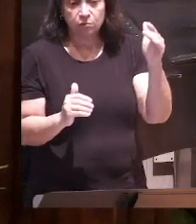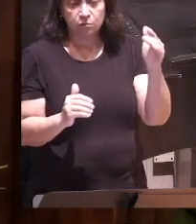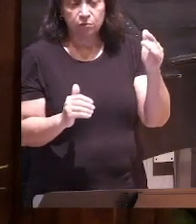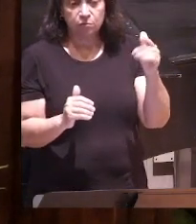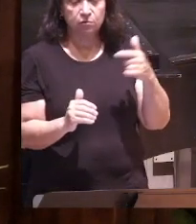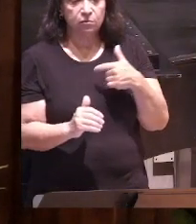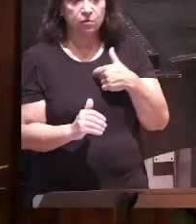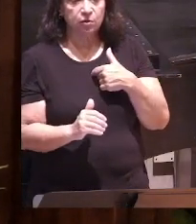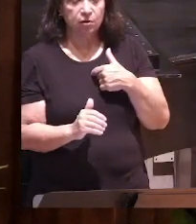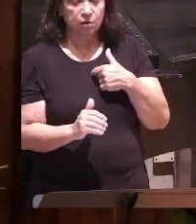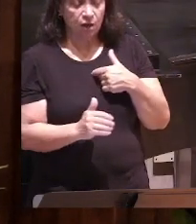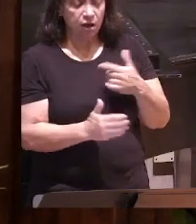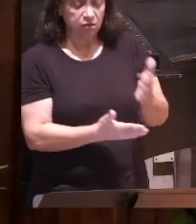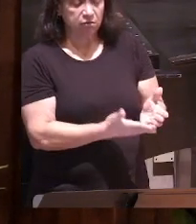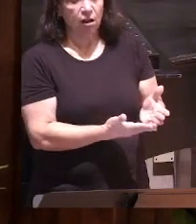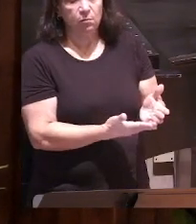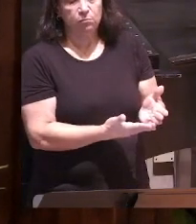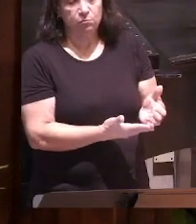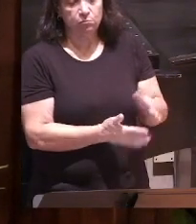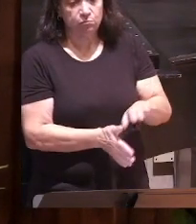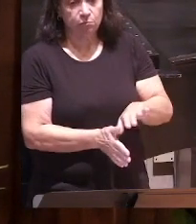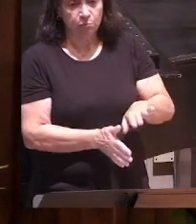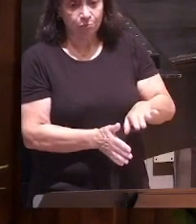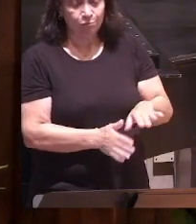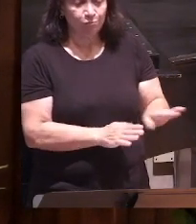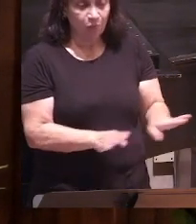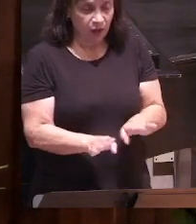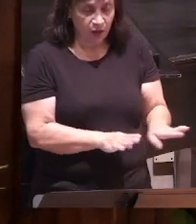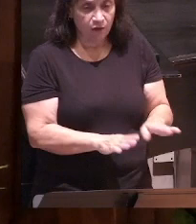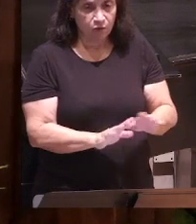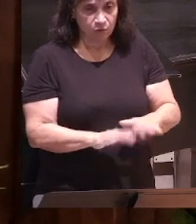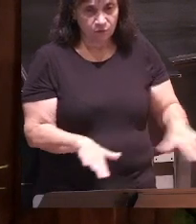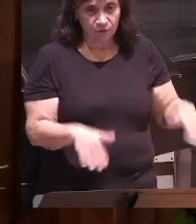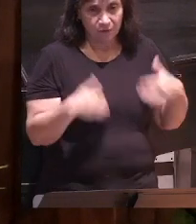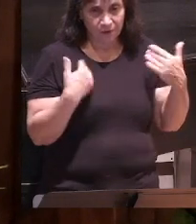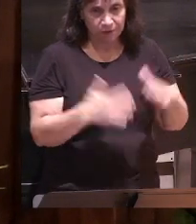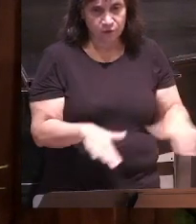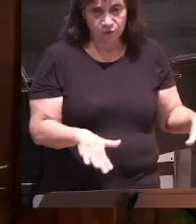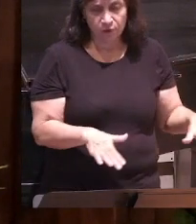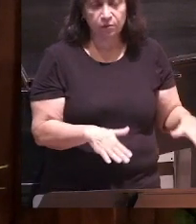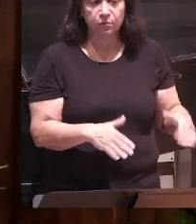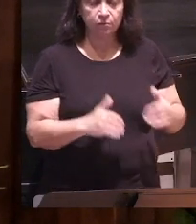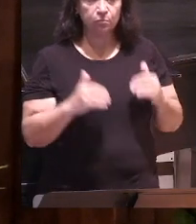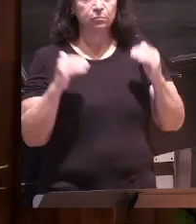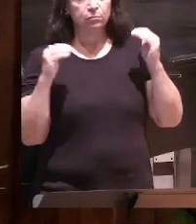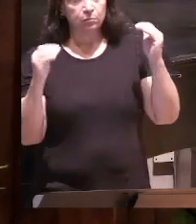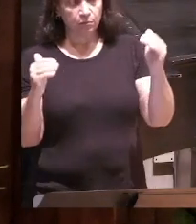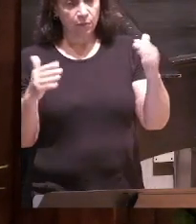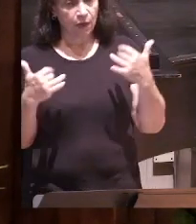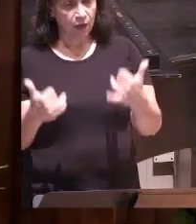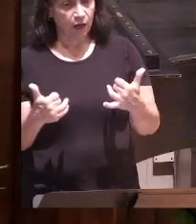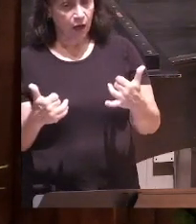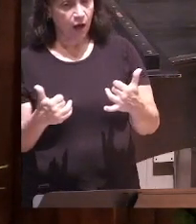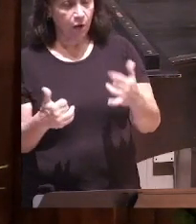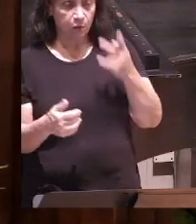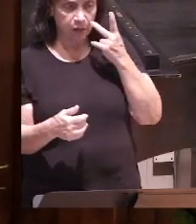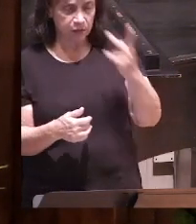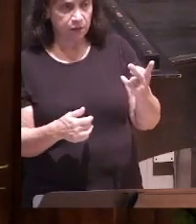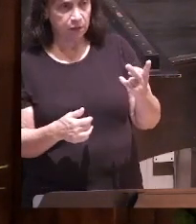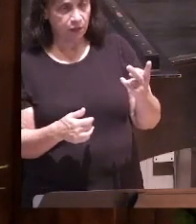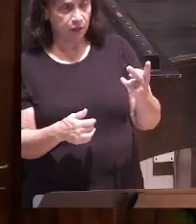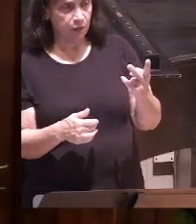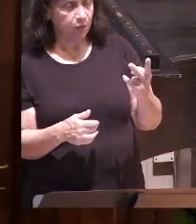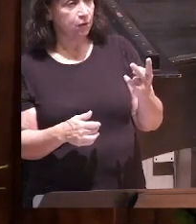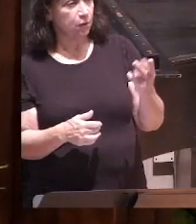put an end to childish ways. For now we see in a